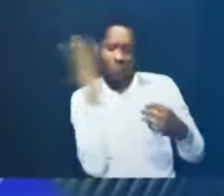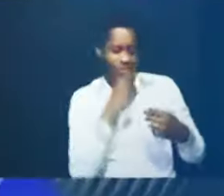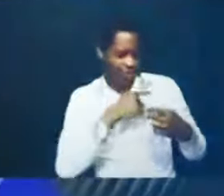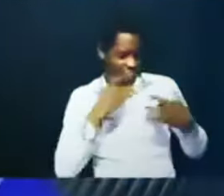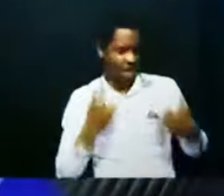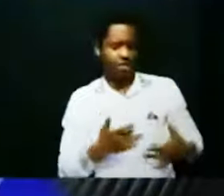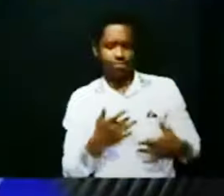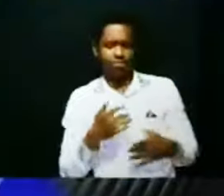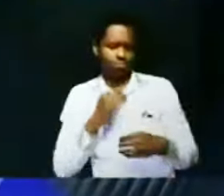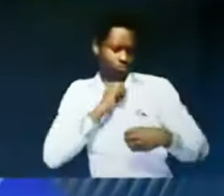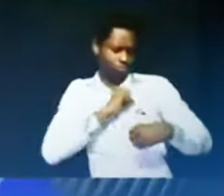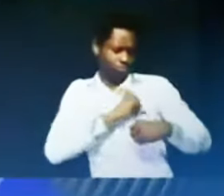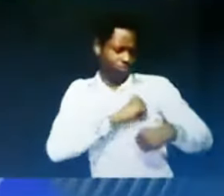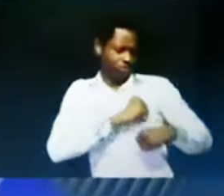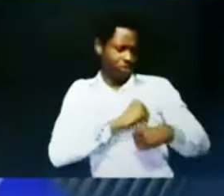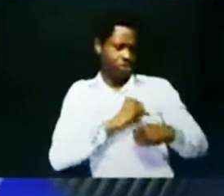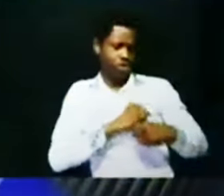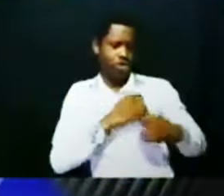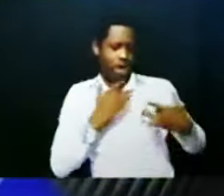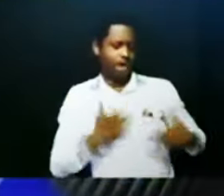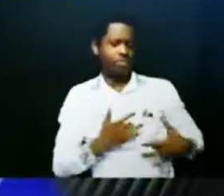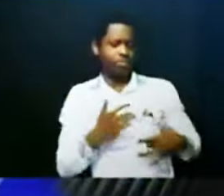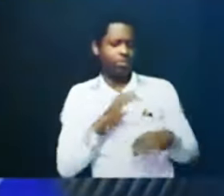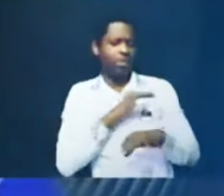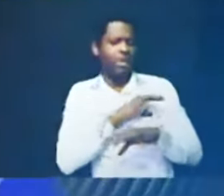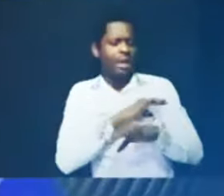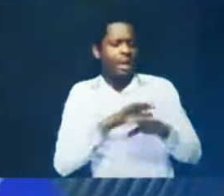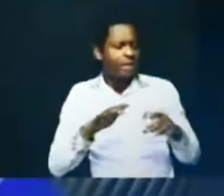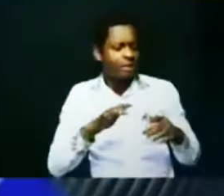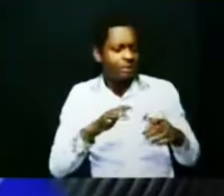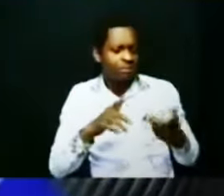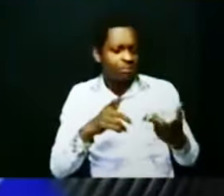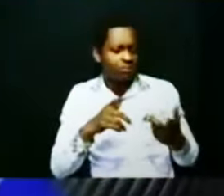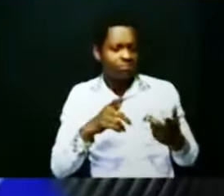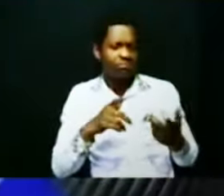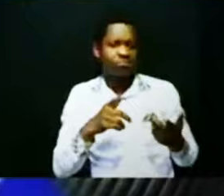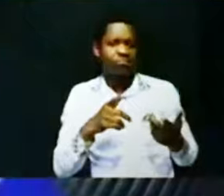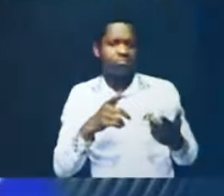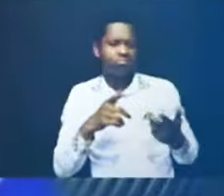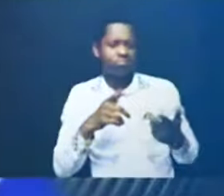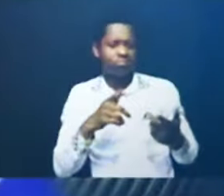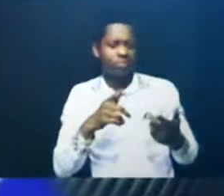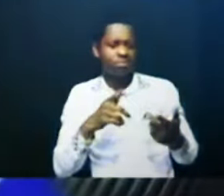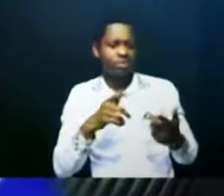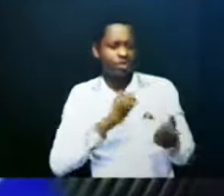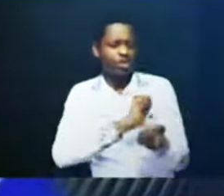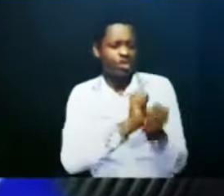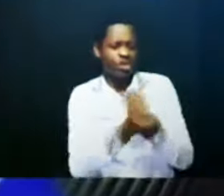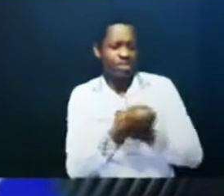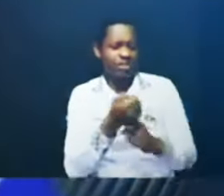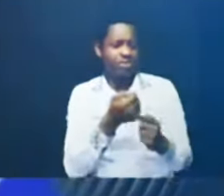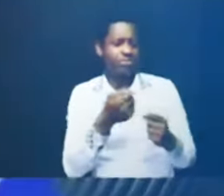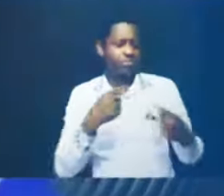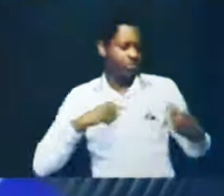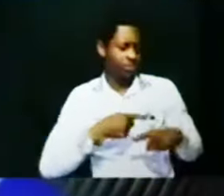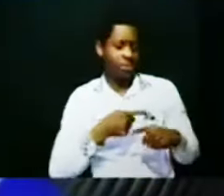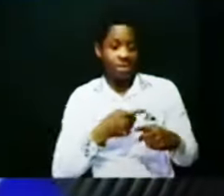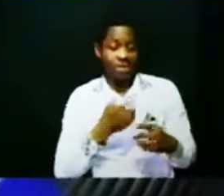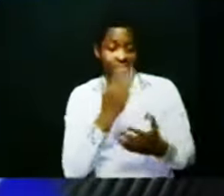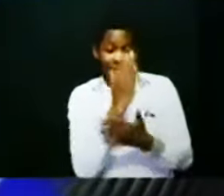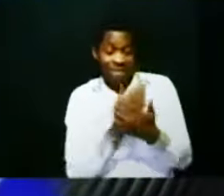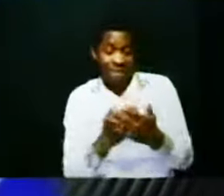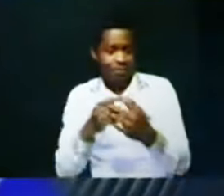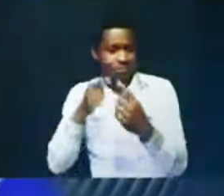it. You can't do anything about bitterness. Some are real and direct. Some